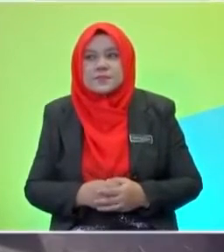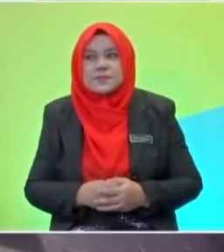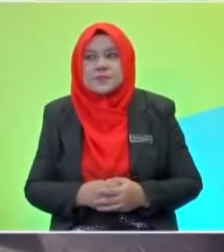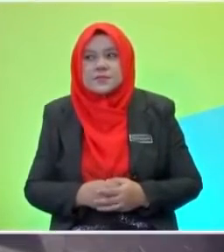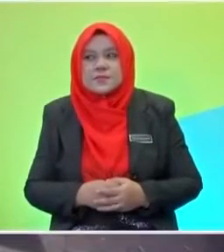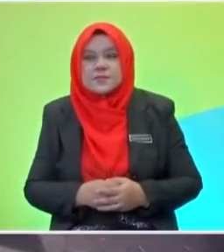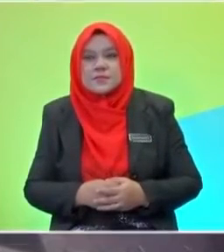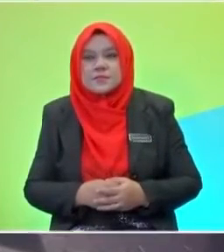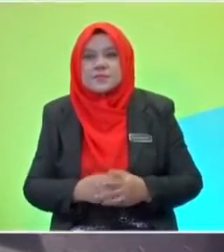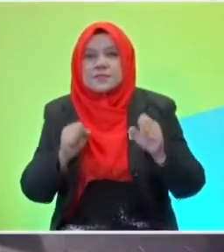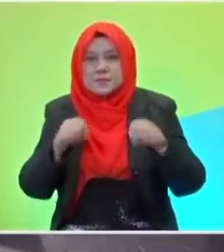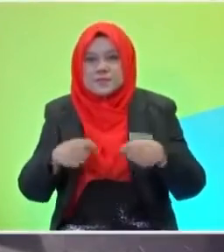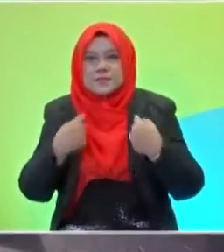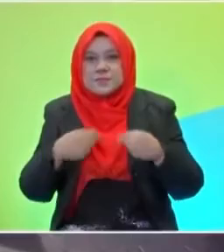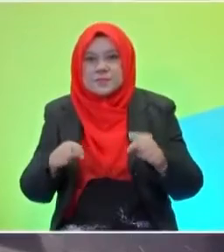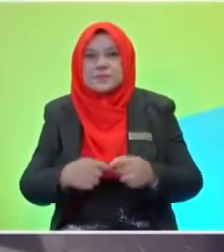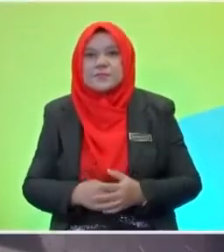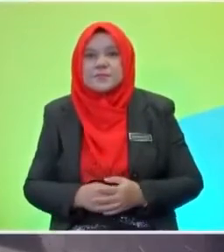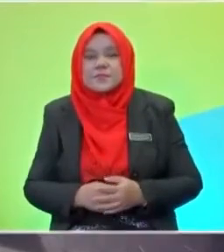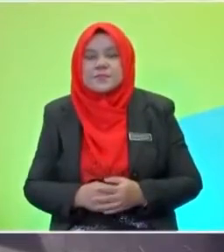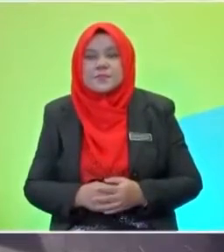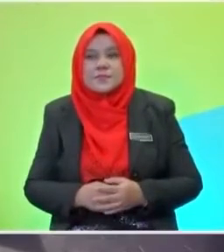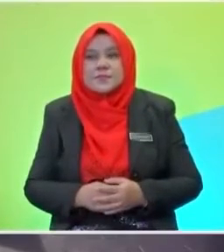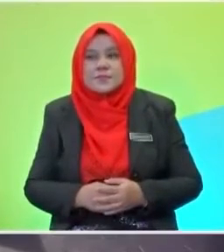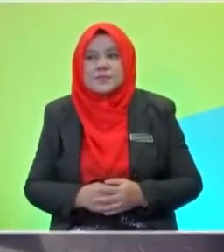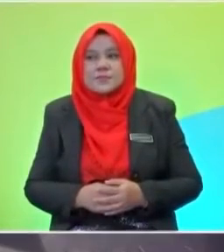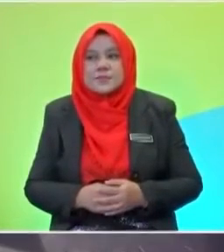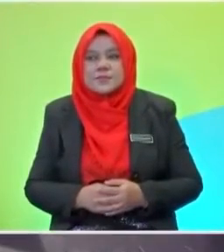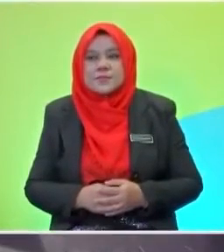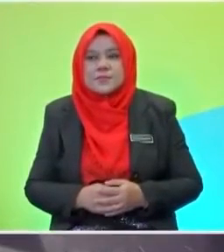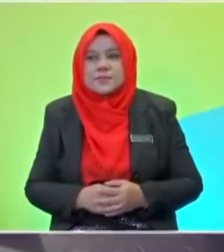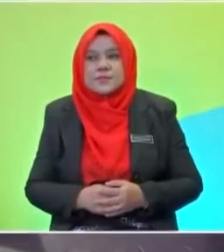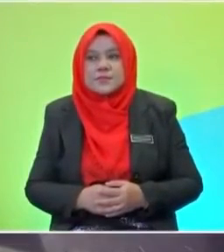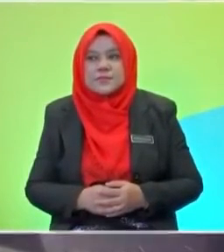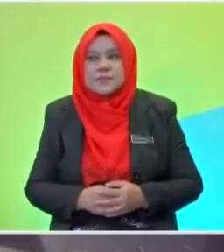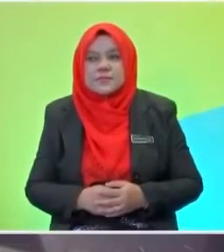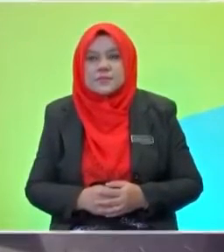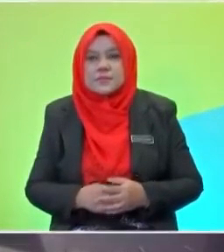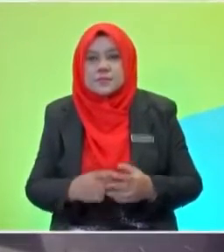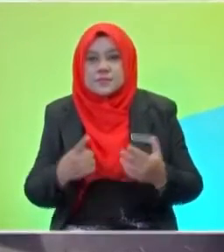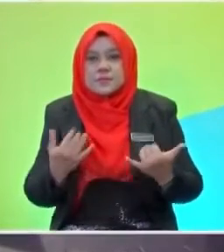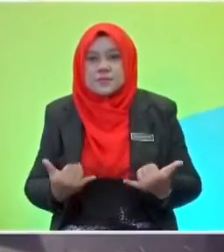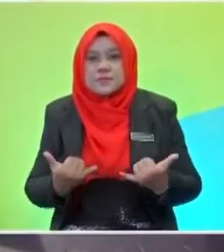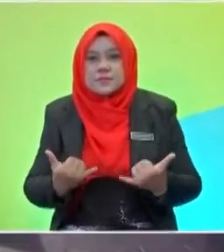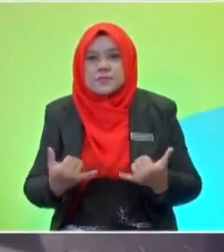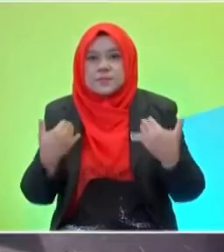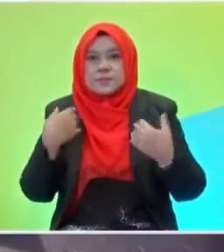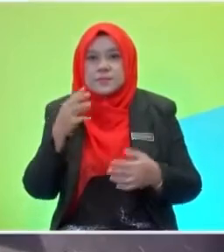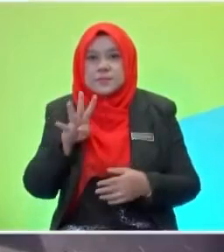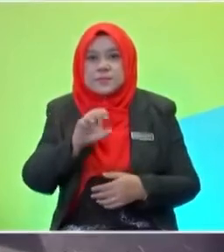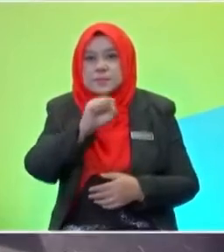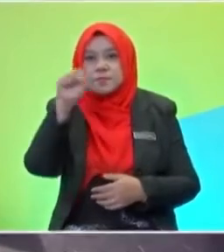them. We must test them with questions. Okay. So what are the questions? All right. For this segment, we have 4 questions here.